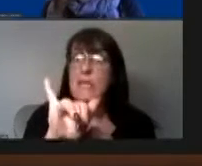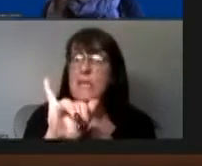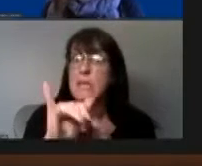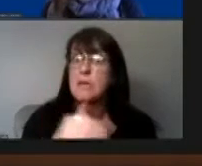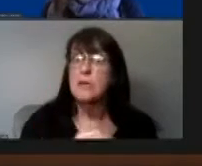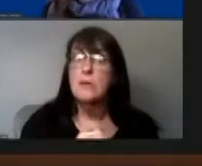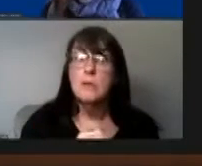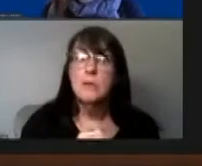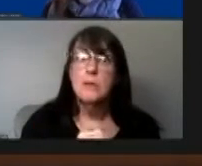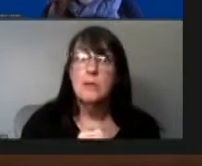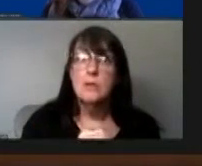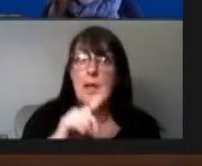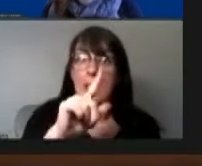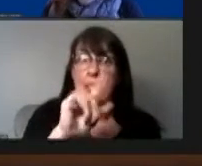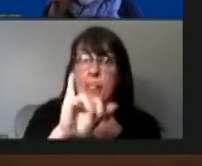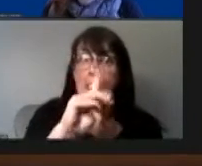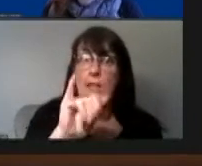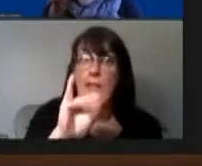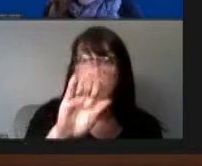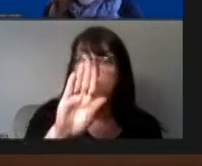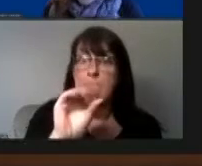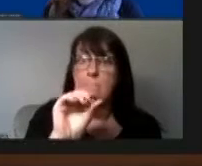or Lily Bonga, either one?